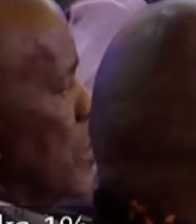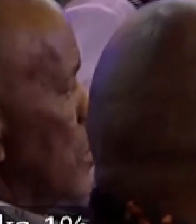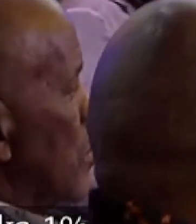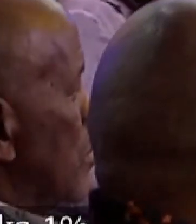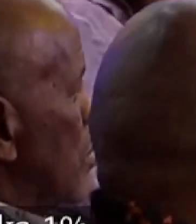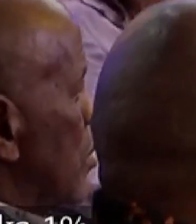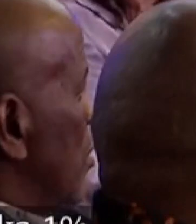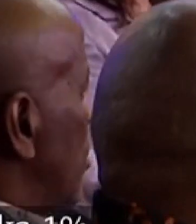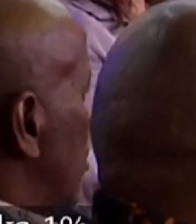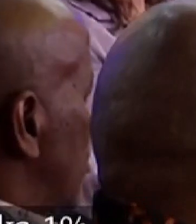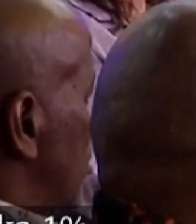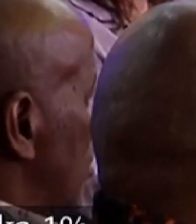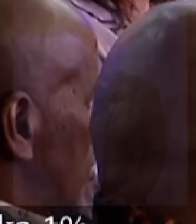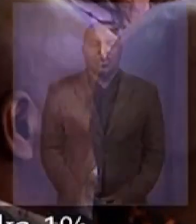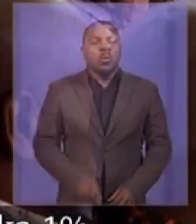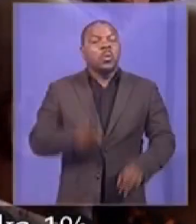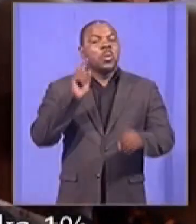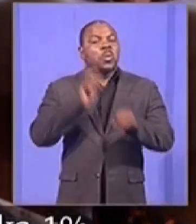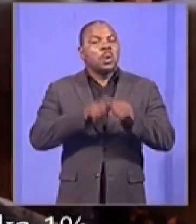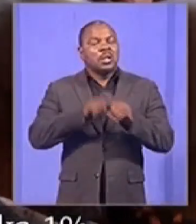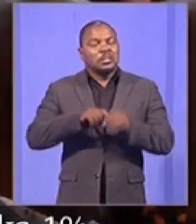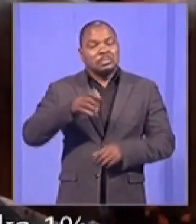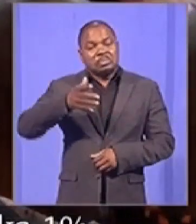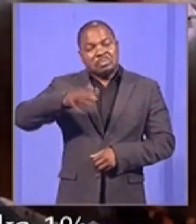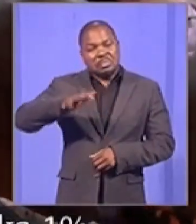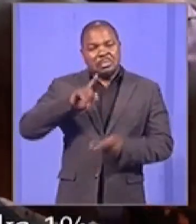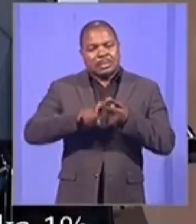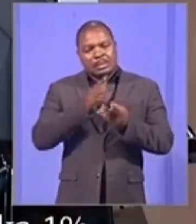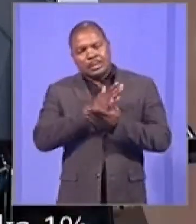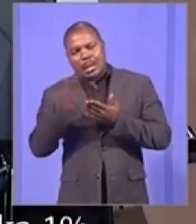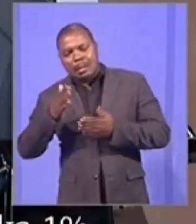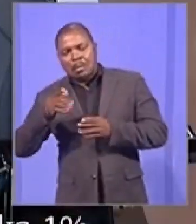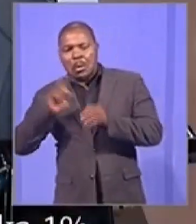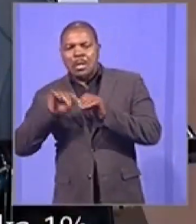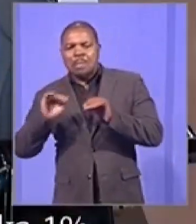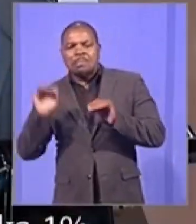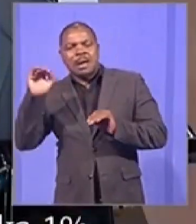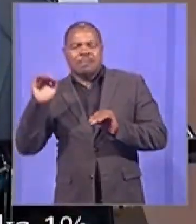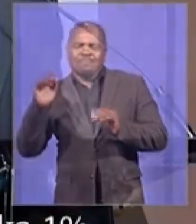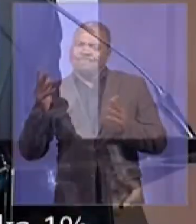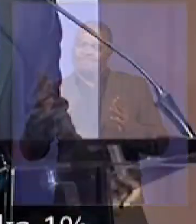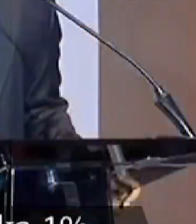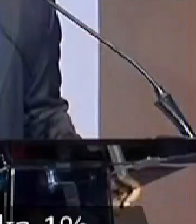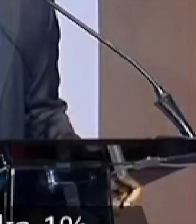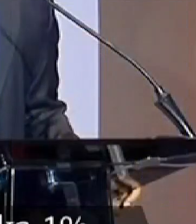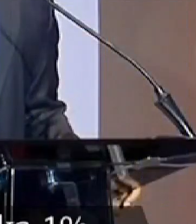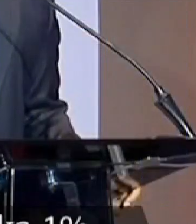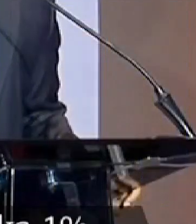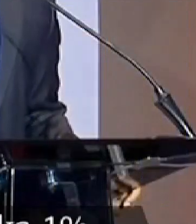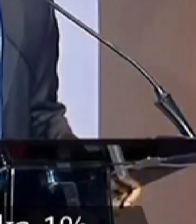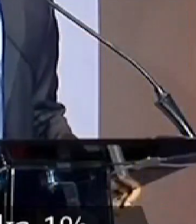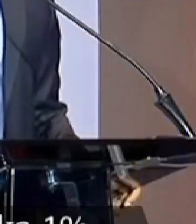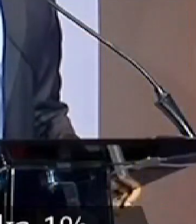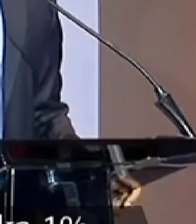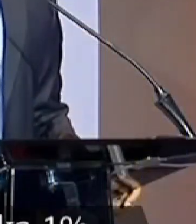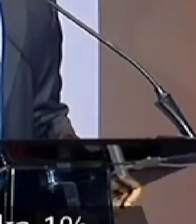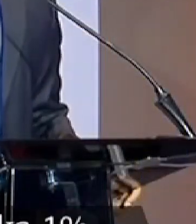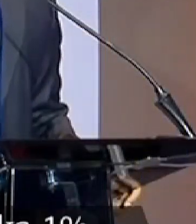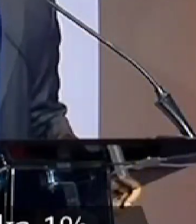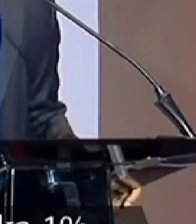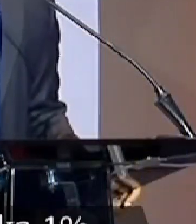be writing a poor quality exam and others are seen to be writing quality examination. All these children are South